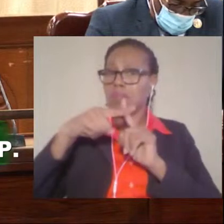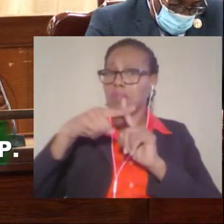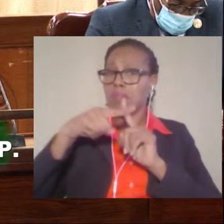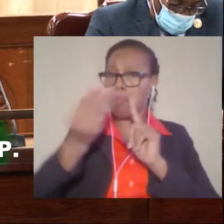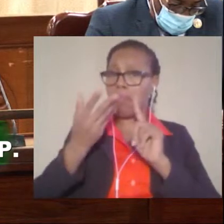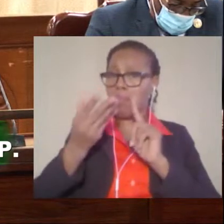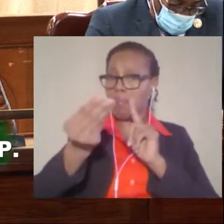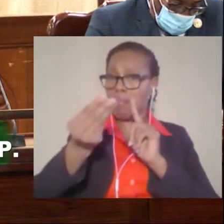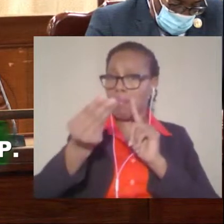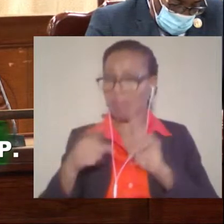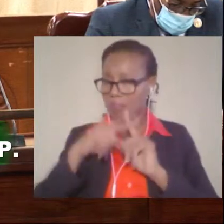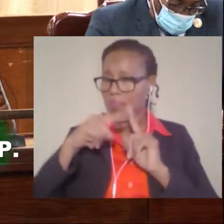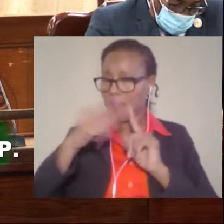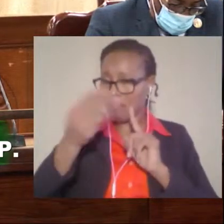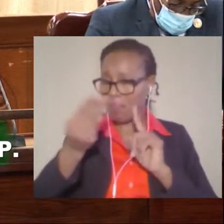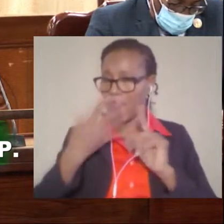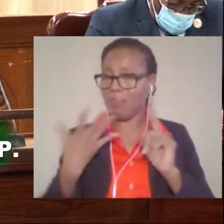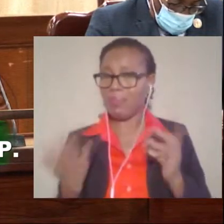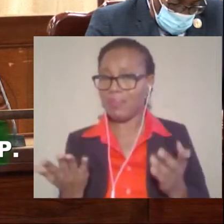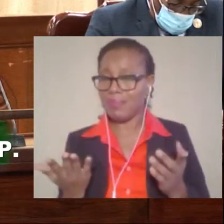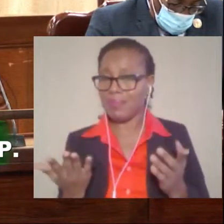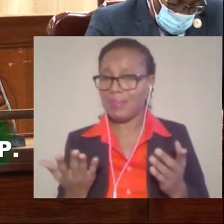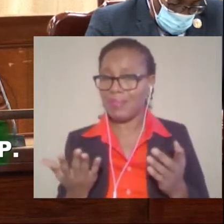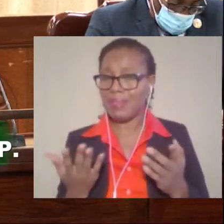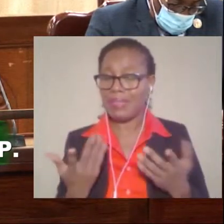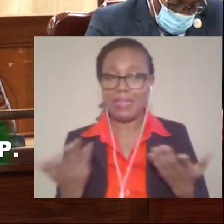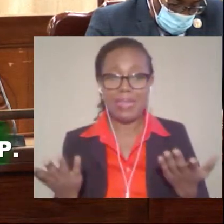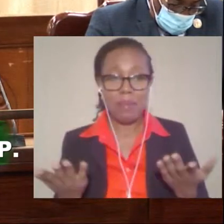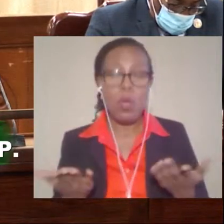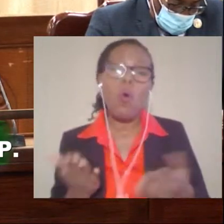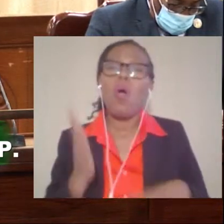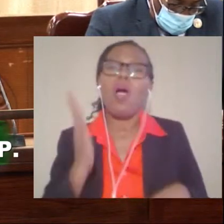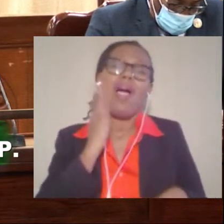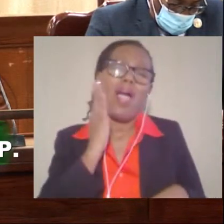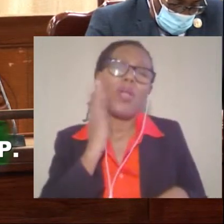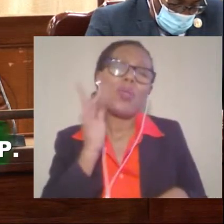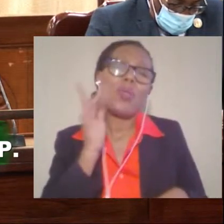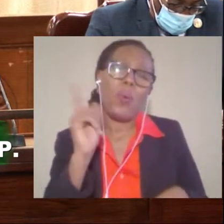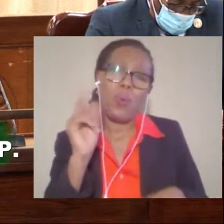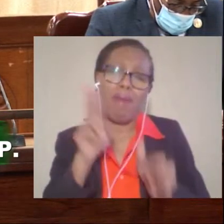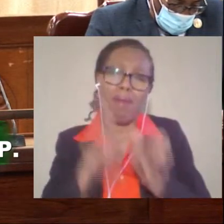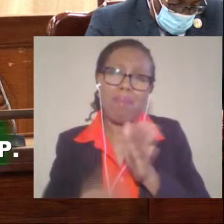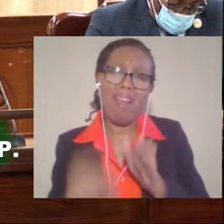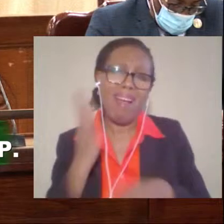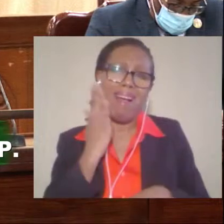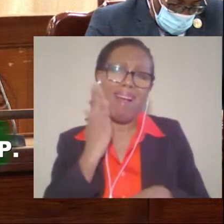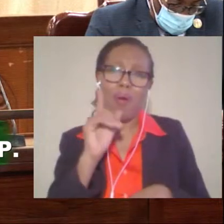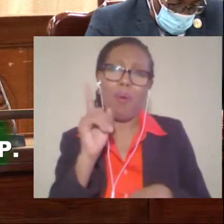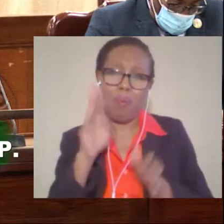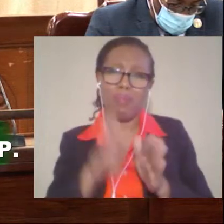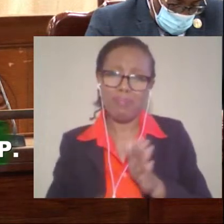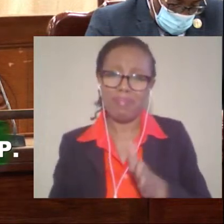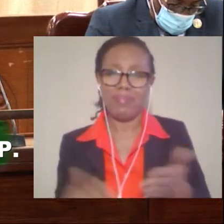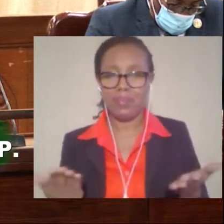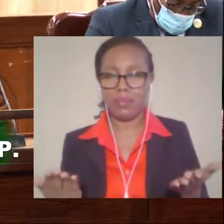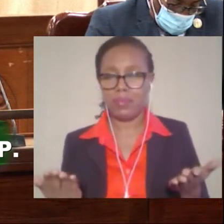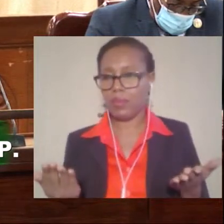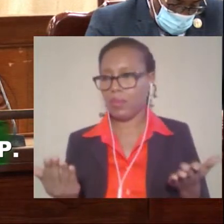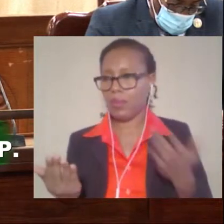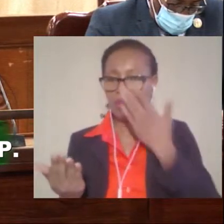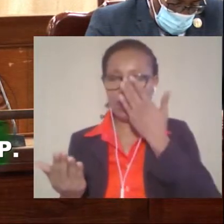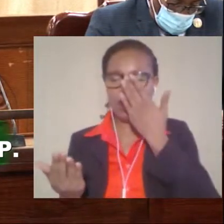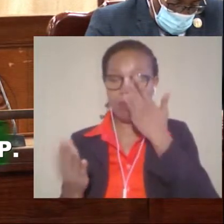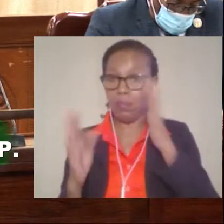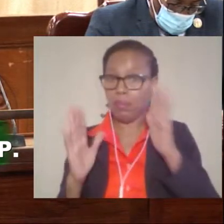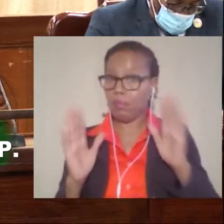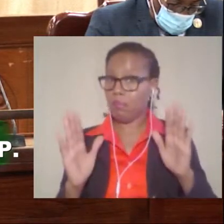me, I know where the skeletons are buried. And if I start to speak, heads going, people